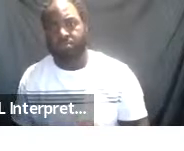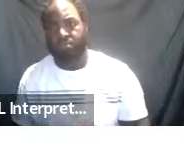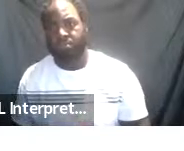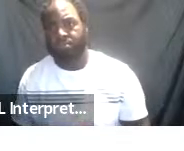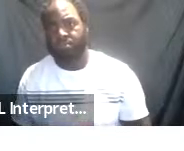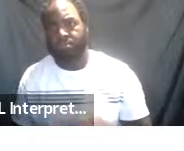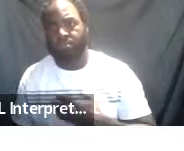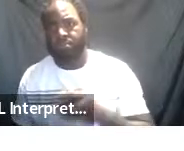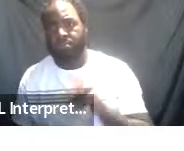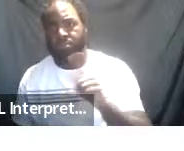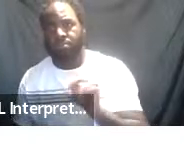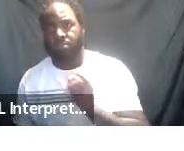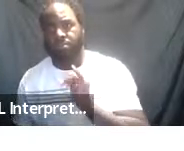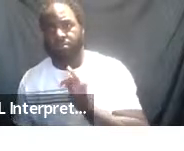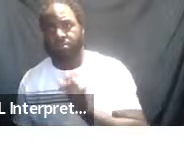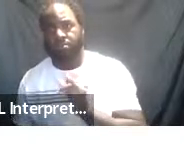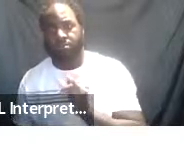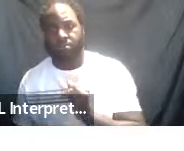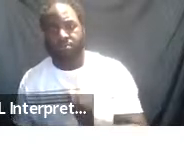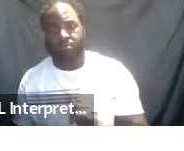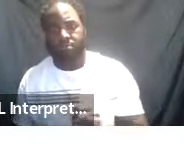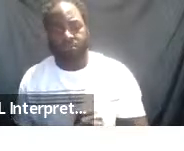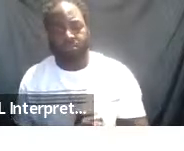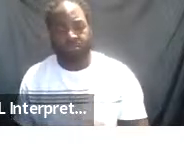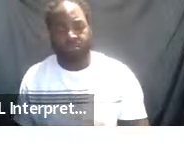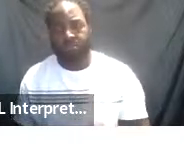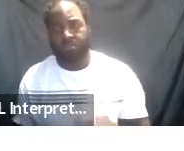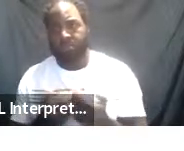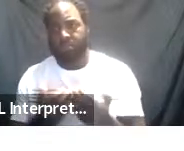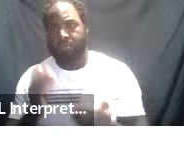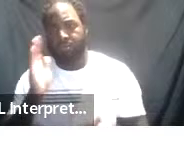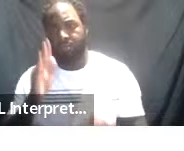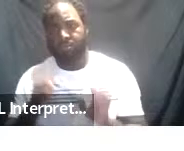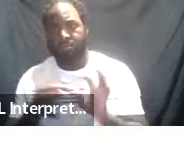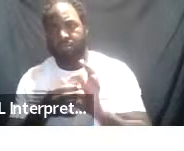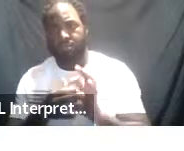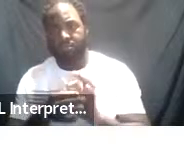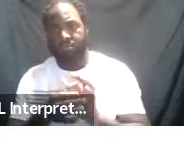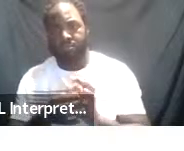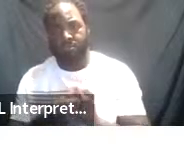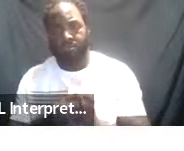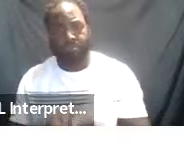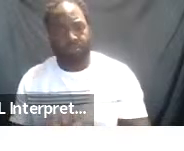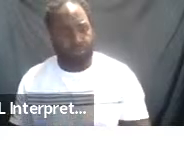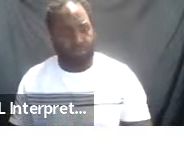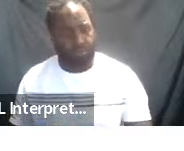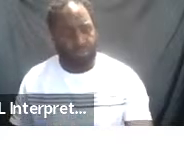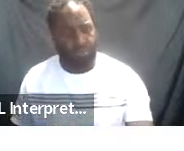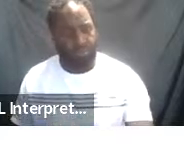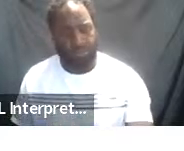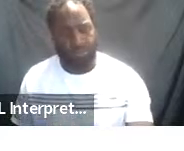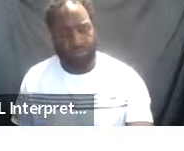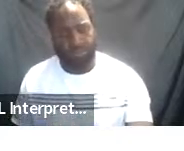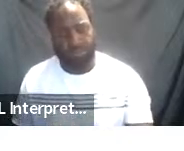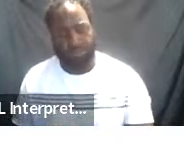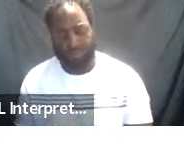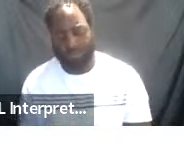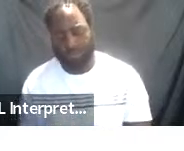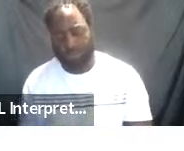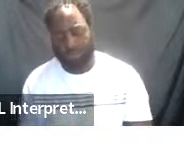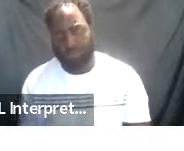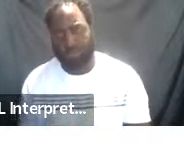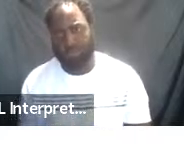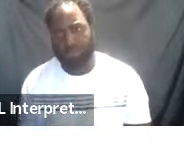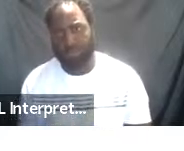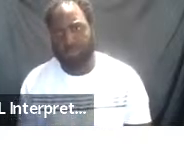with the lower density growth management area requirements, particularly in regards to parking? Can we roll back these excessive requirements that were